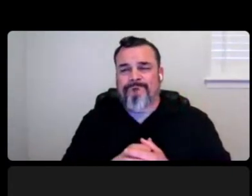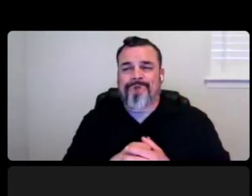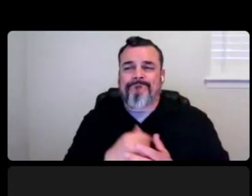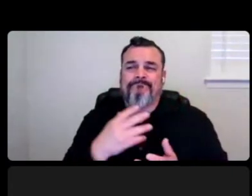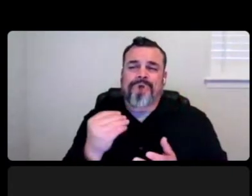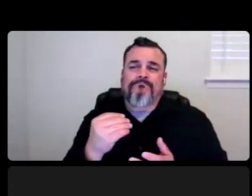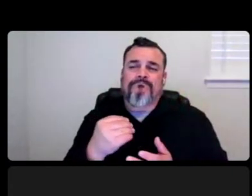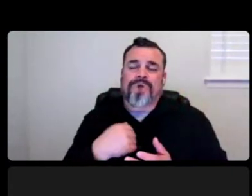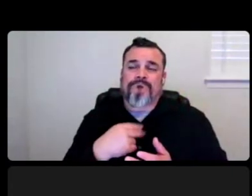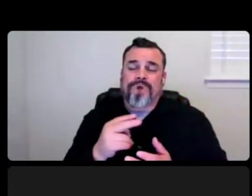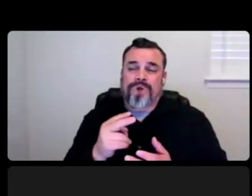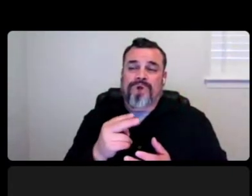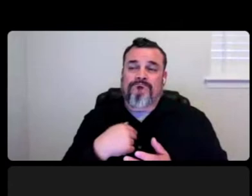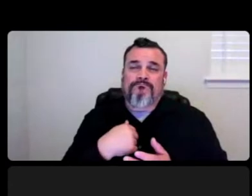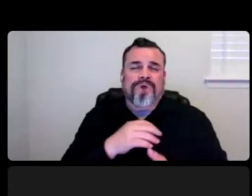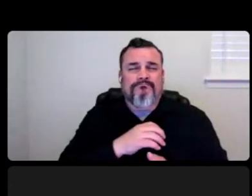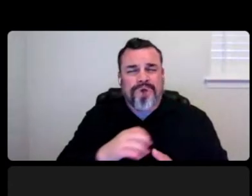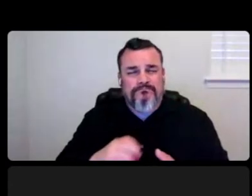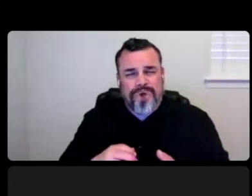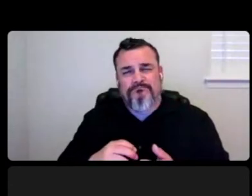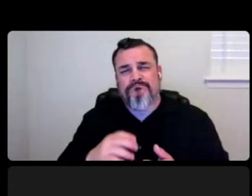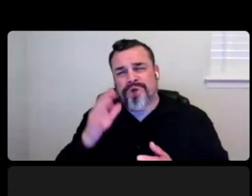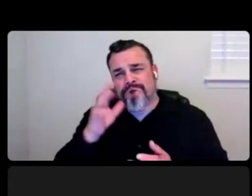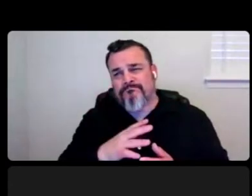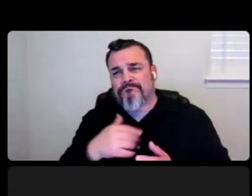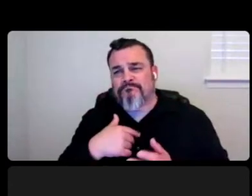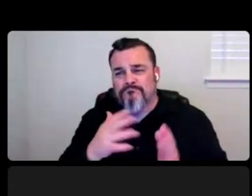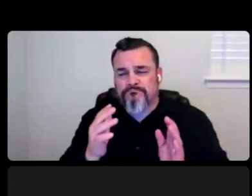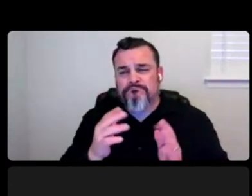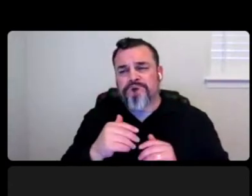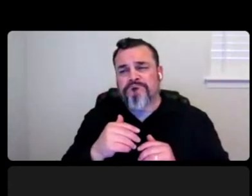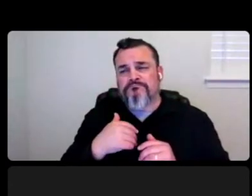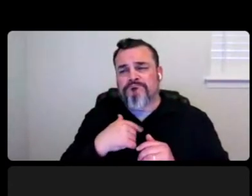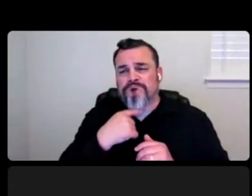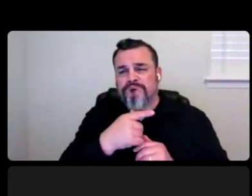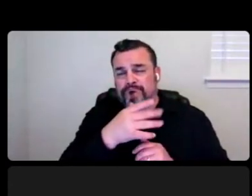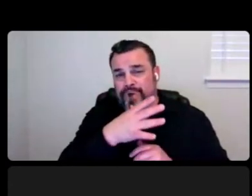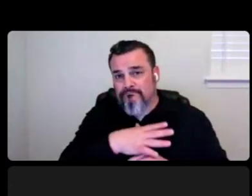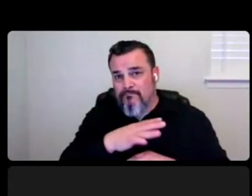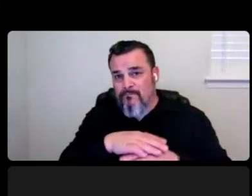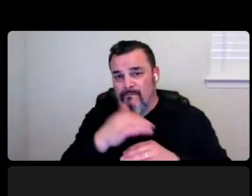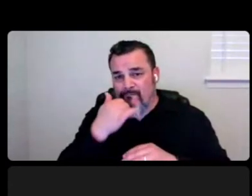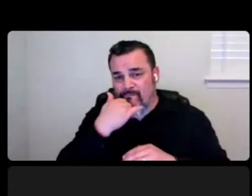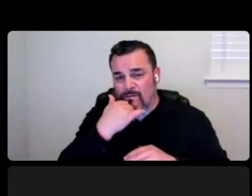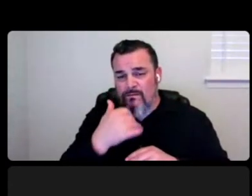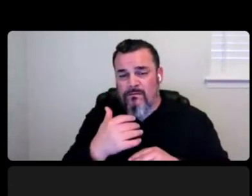And as being a Christian man, I told my wife, I told her, the lady on the phone, I said,